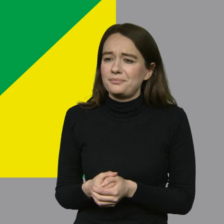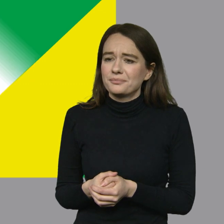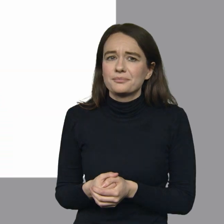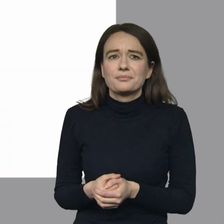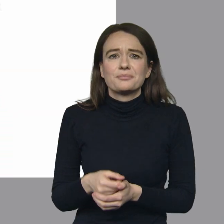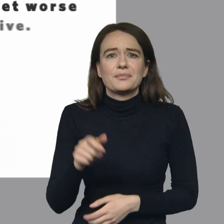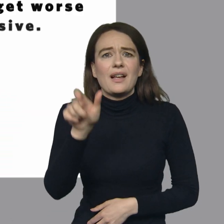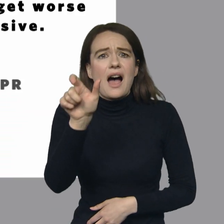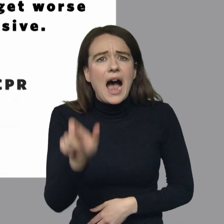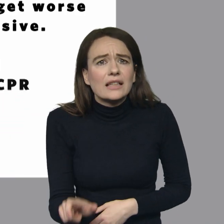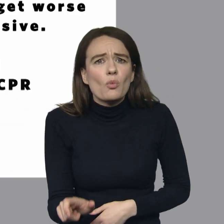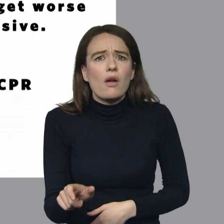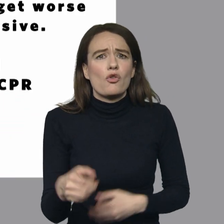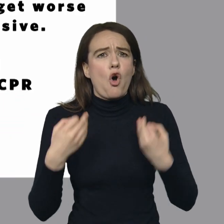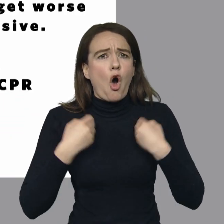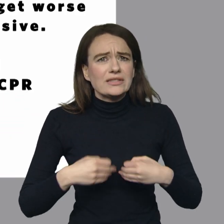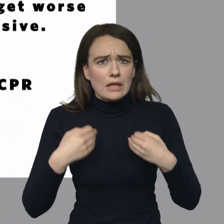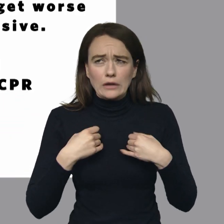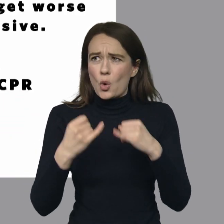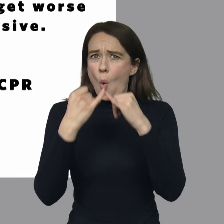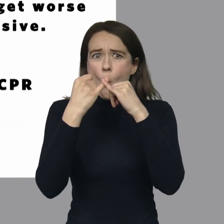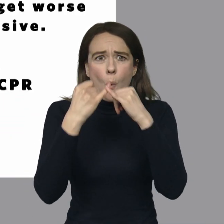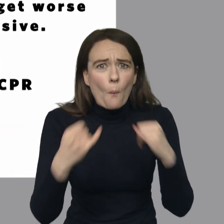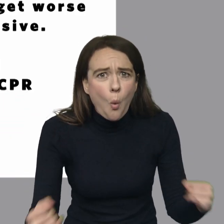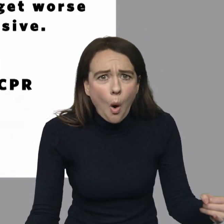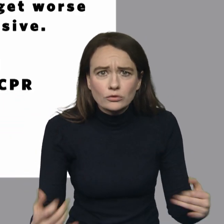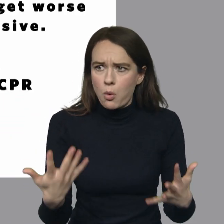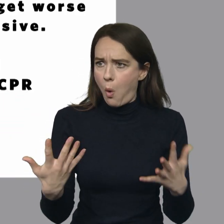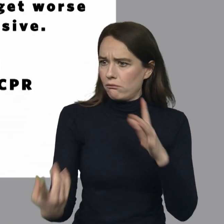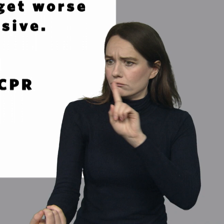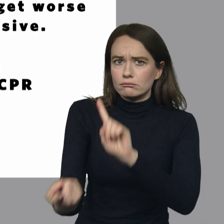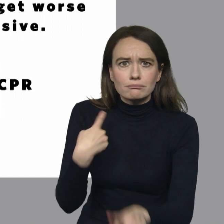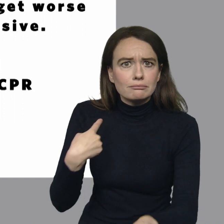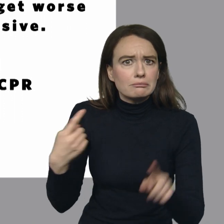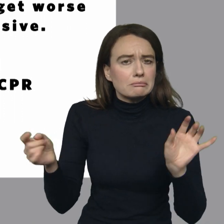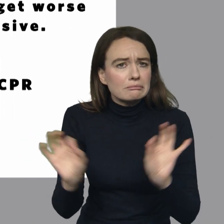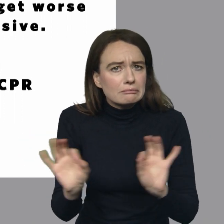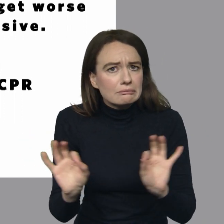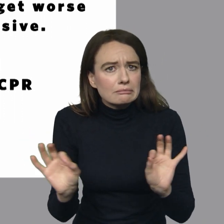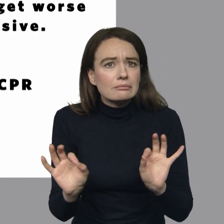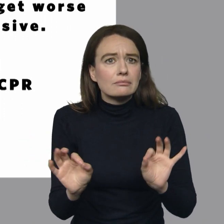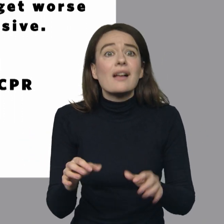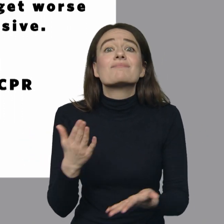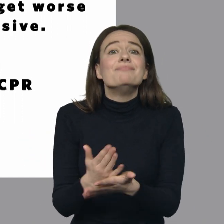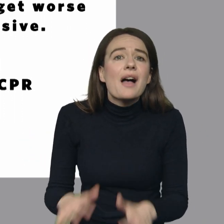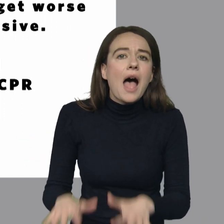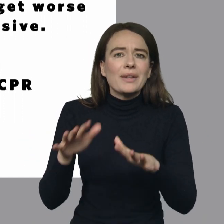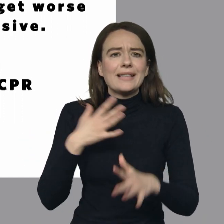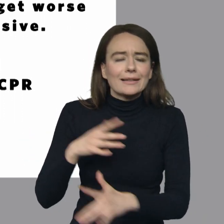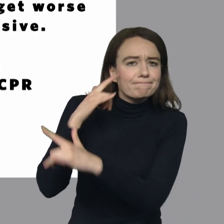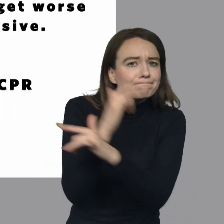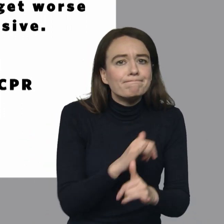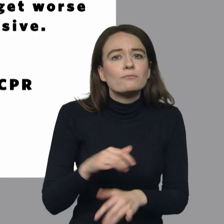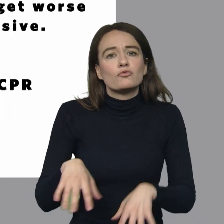Remember, your casualty's condition could possibly get worse and they could even become unresponsive. If this happens, then be